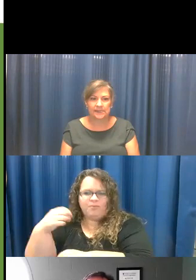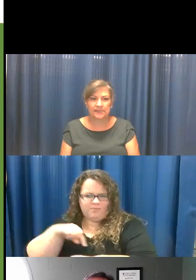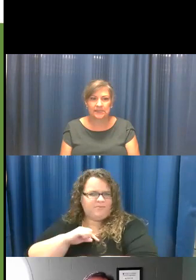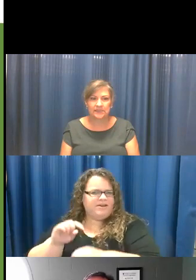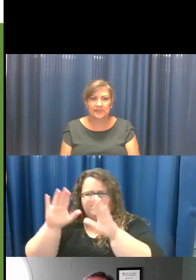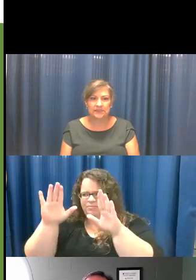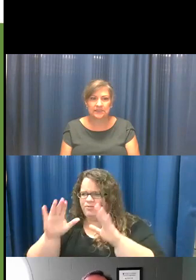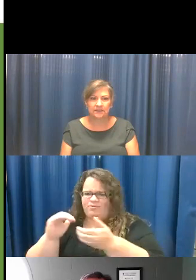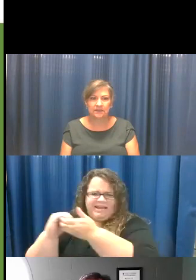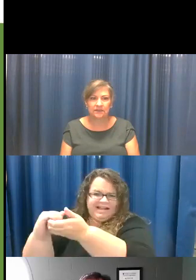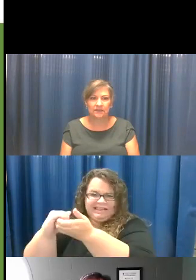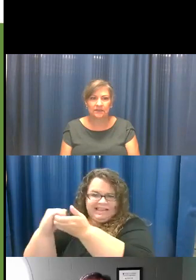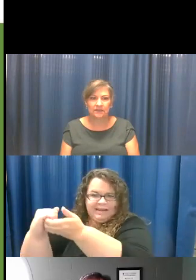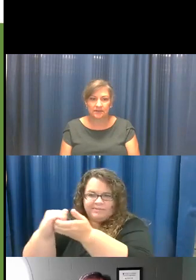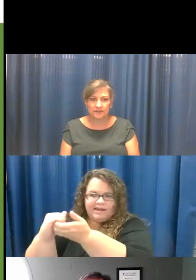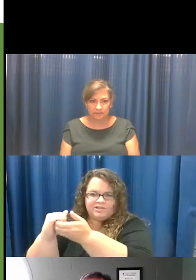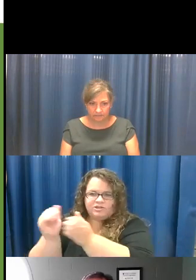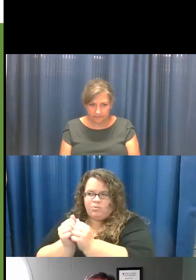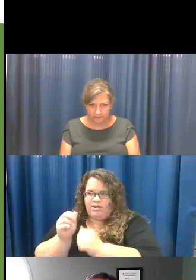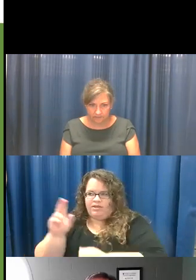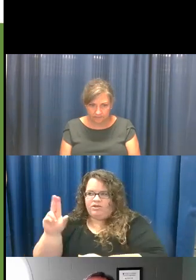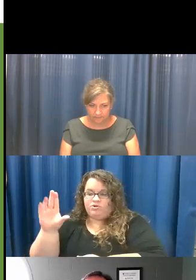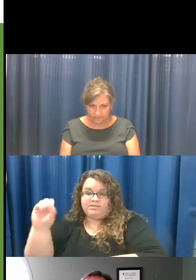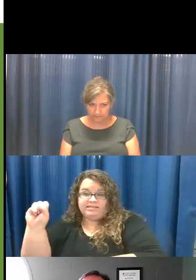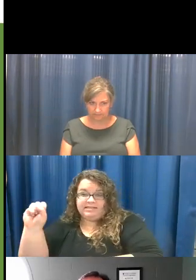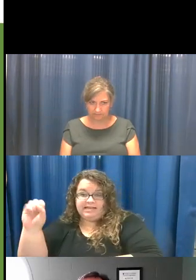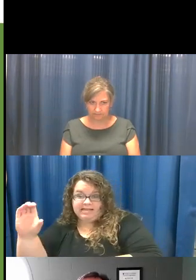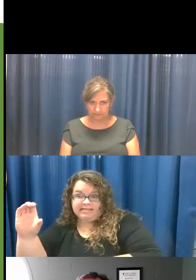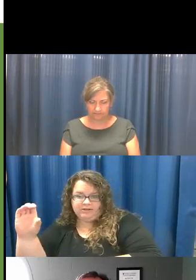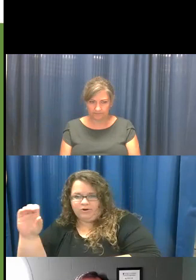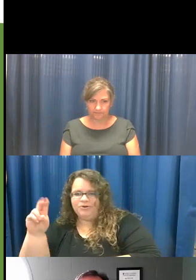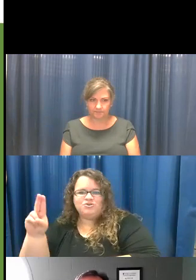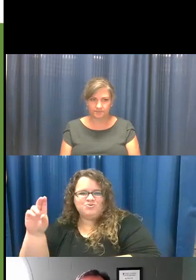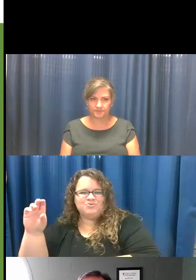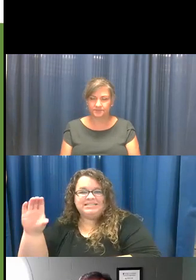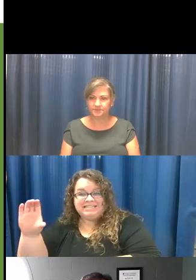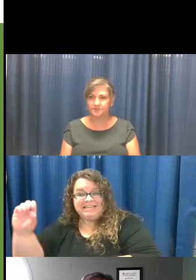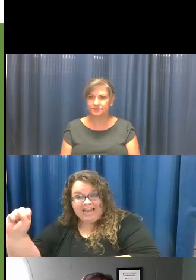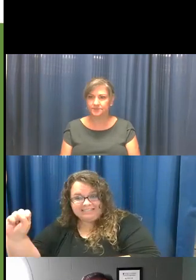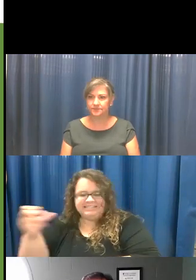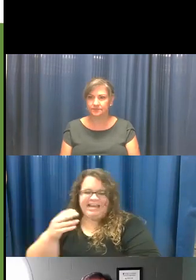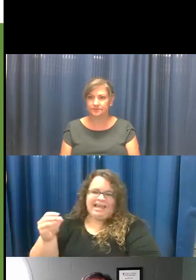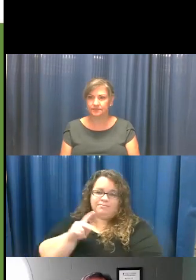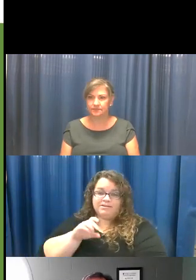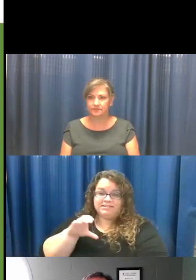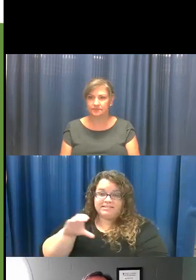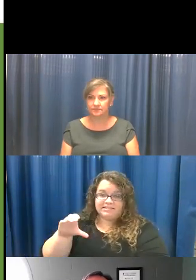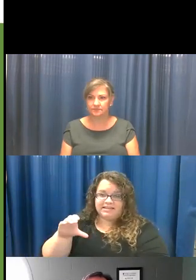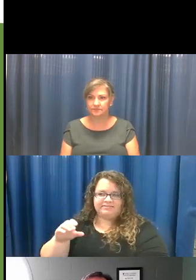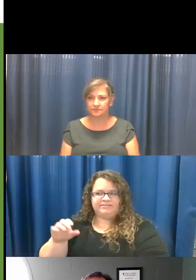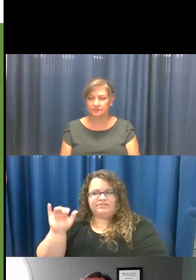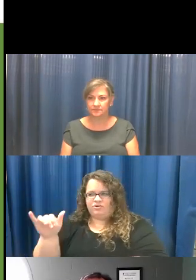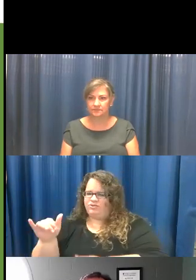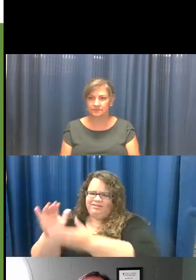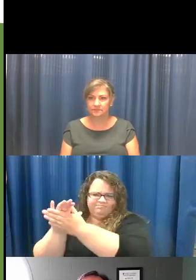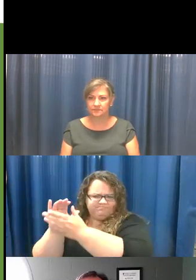collaboration going on between UCCS and Pikes Peak, and this is yet another example of that, and kudos to the team members